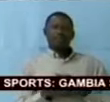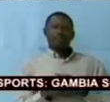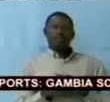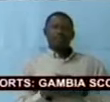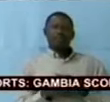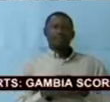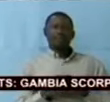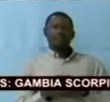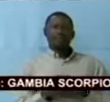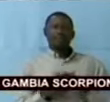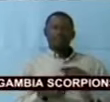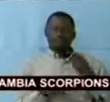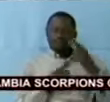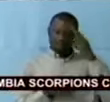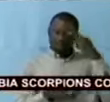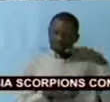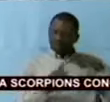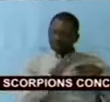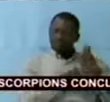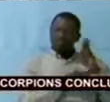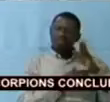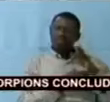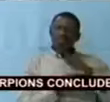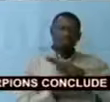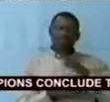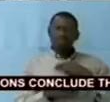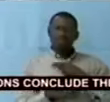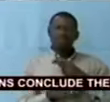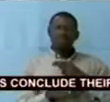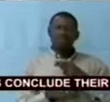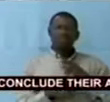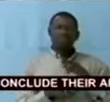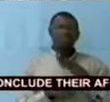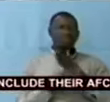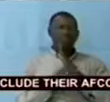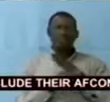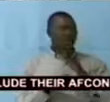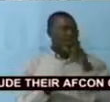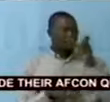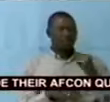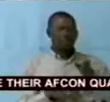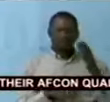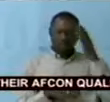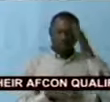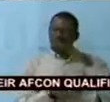And then I went home and I could not wake anyone because everyone was in bed.